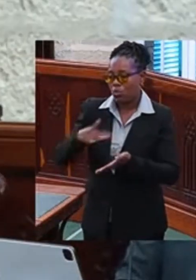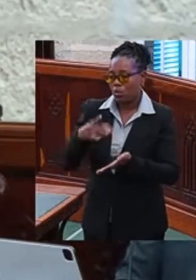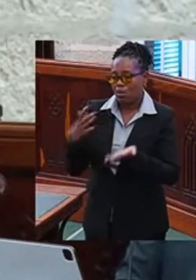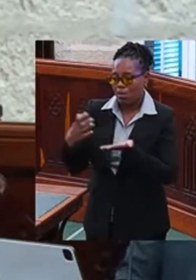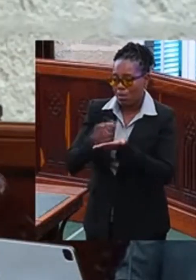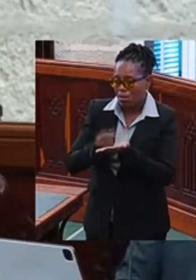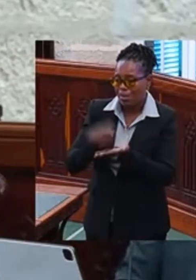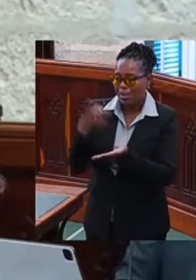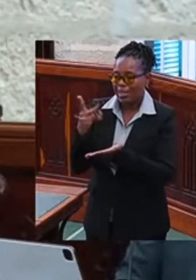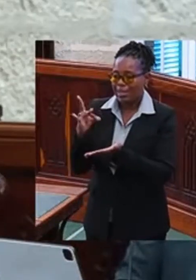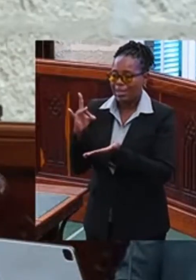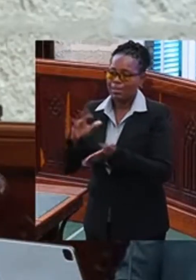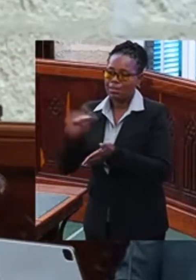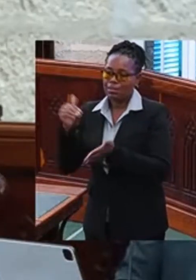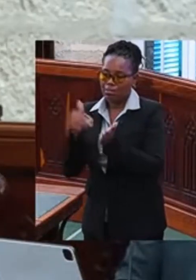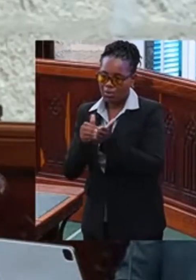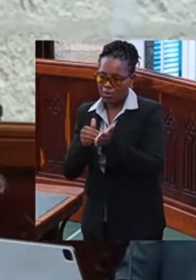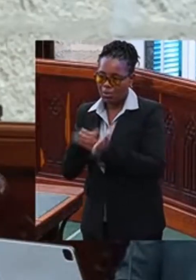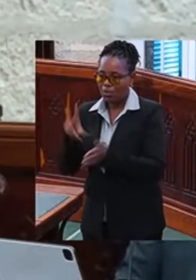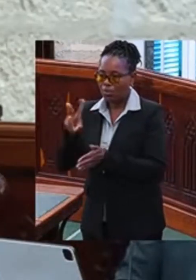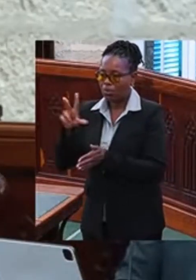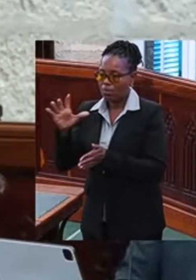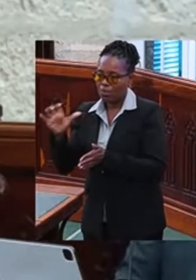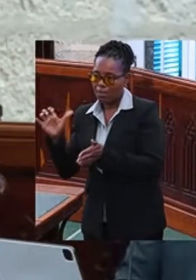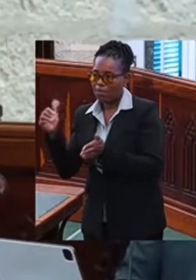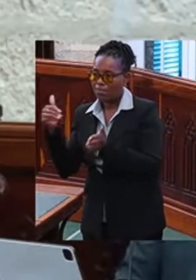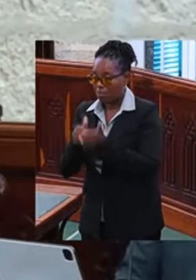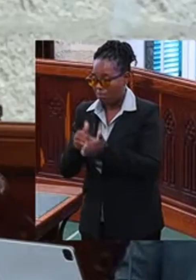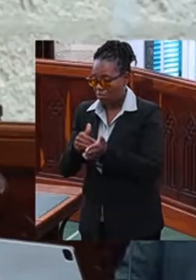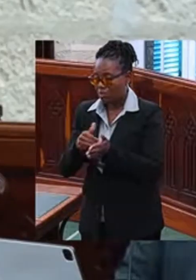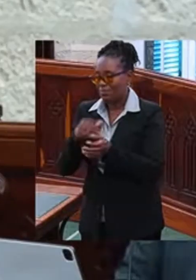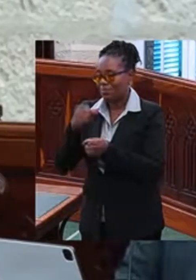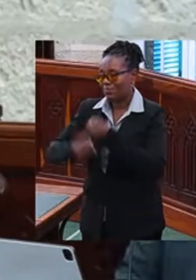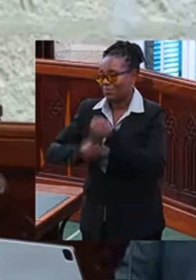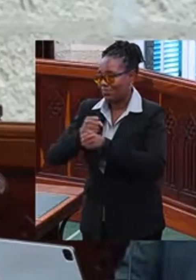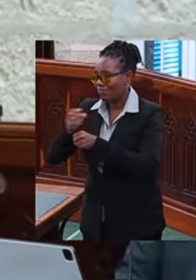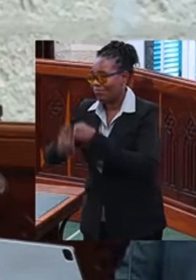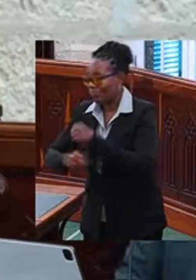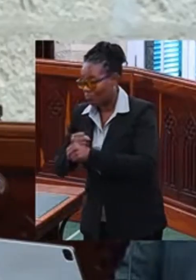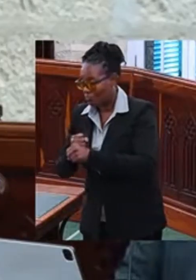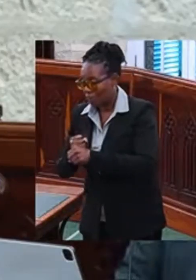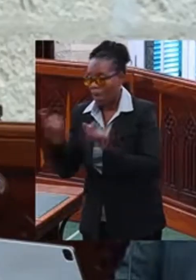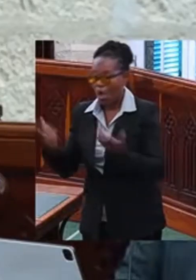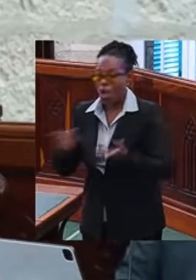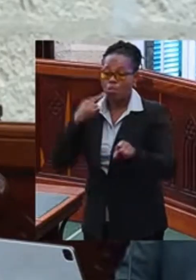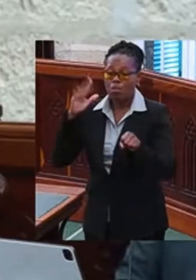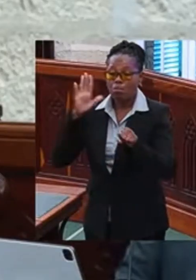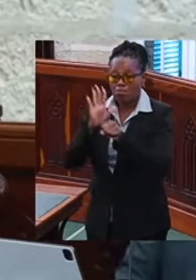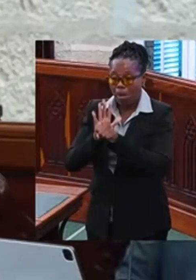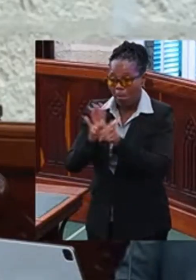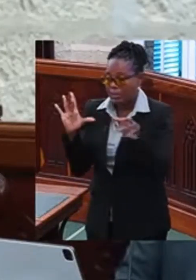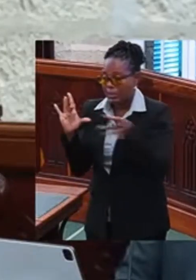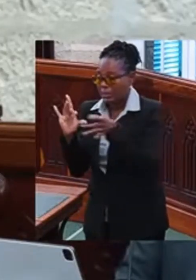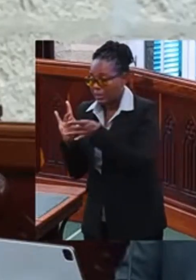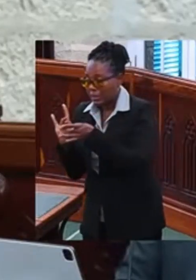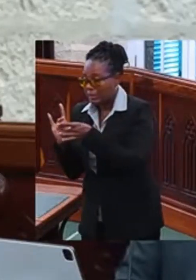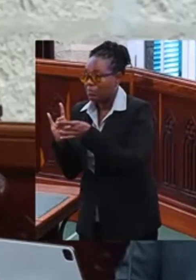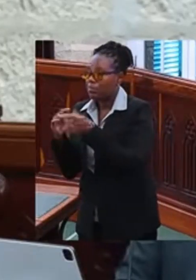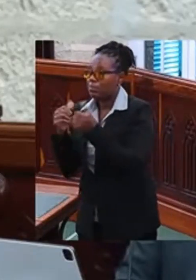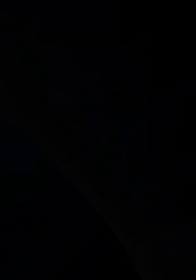budget and make sense of it. The question is how to organize a fairly long list of proposals for easy